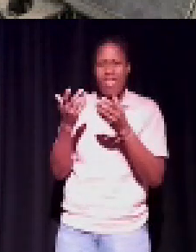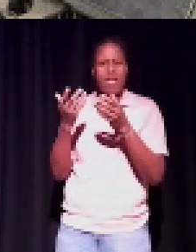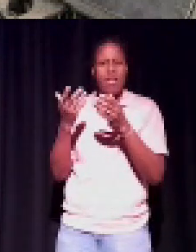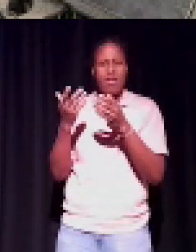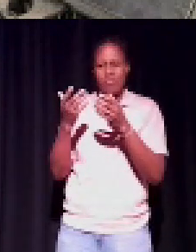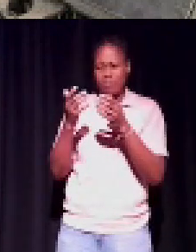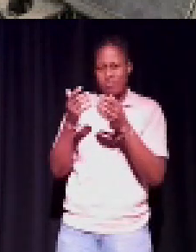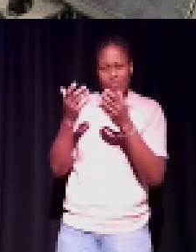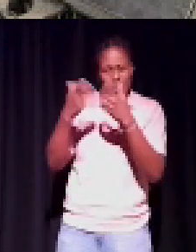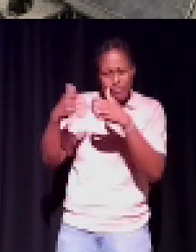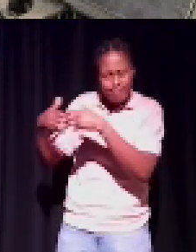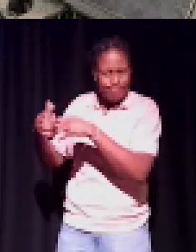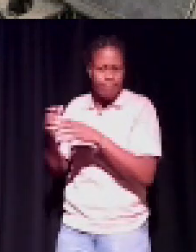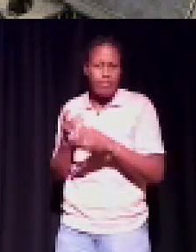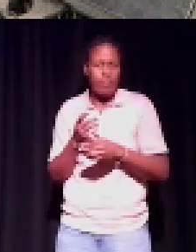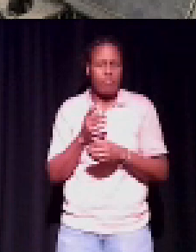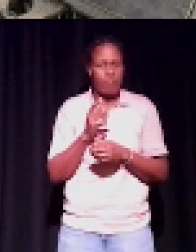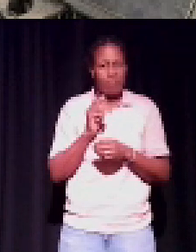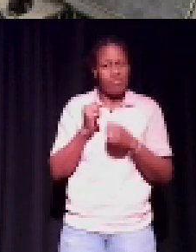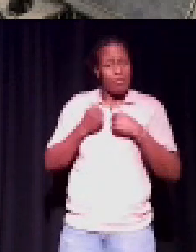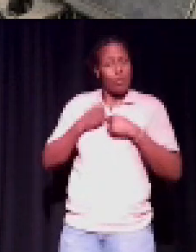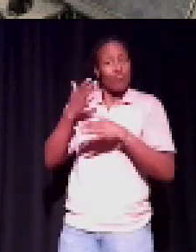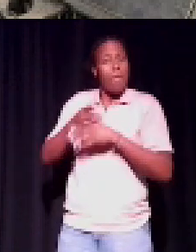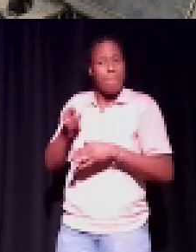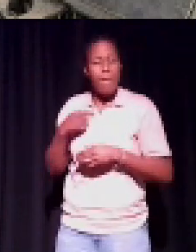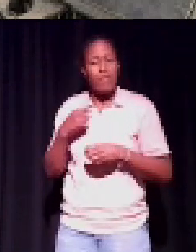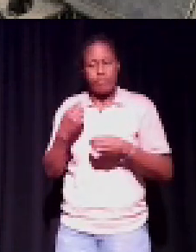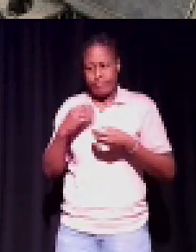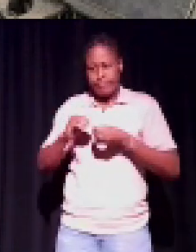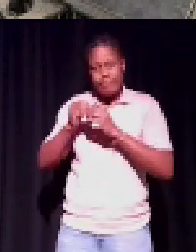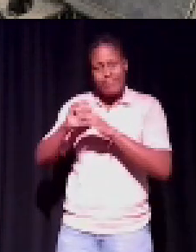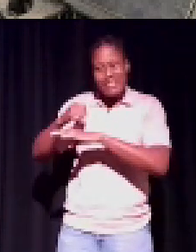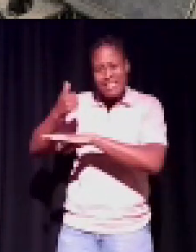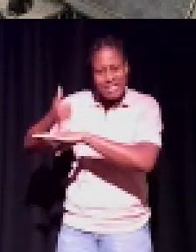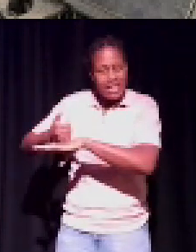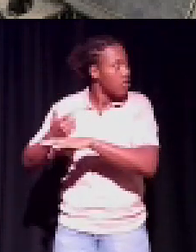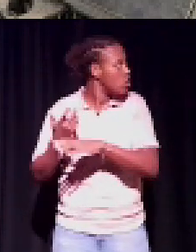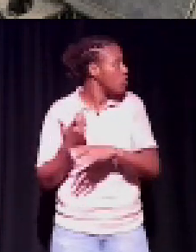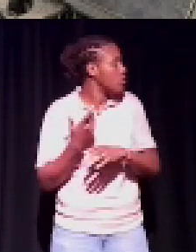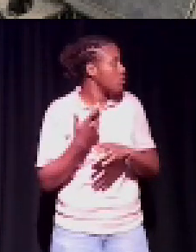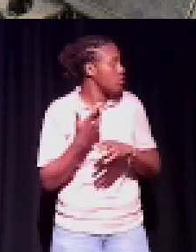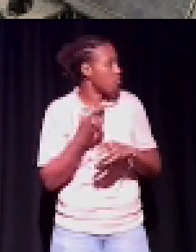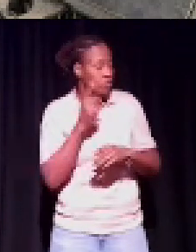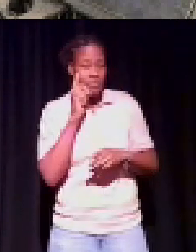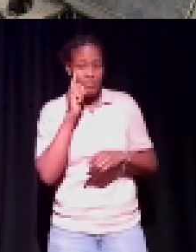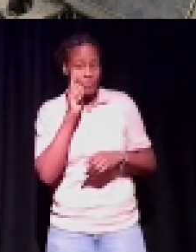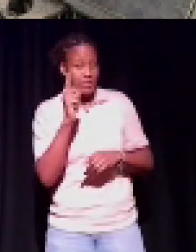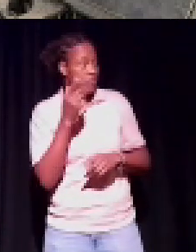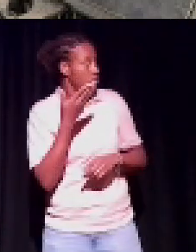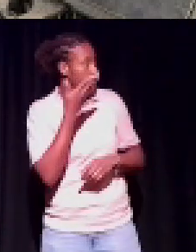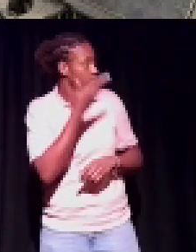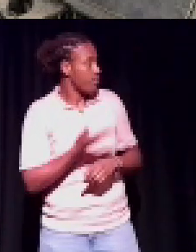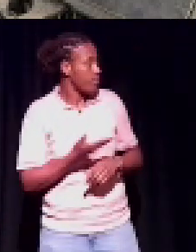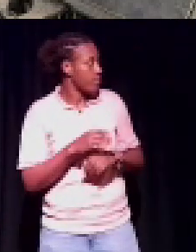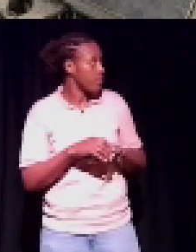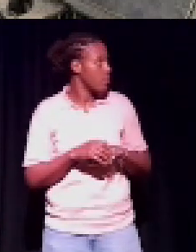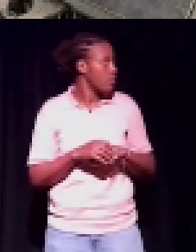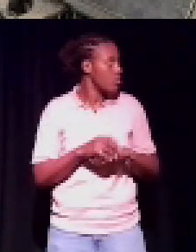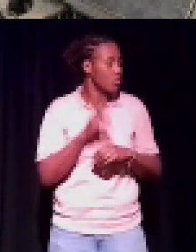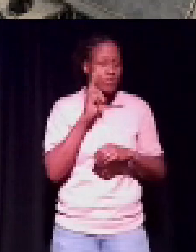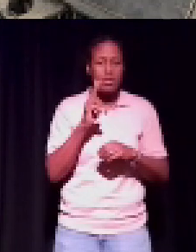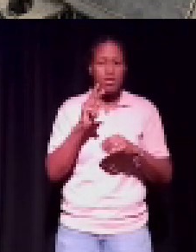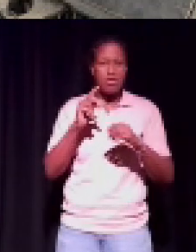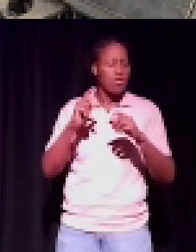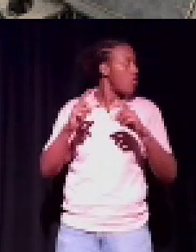So that's one of my jobs. So I make installations like the ones you see here. You see on the screen, there's like a